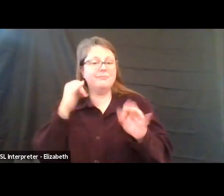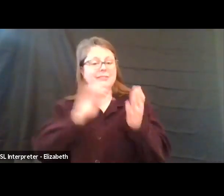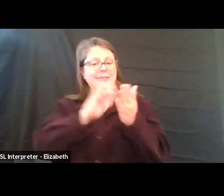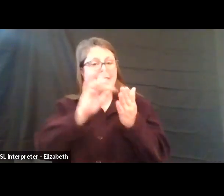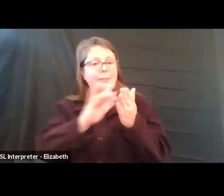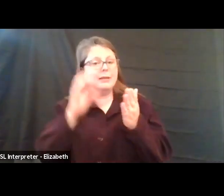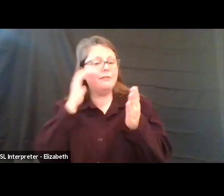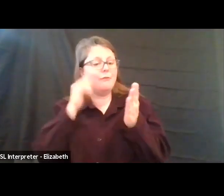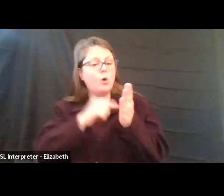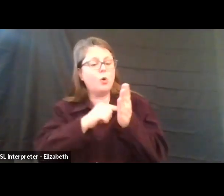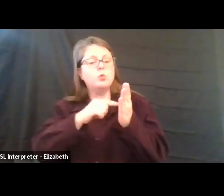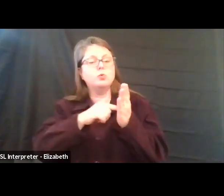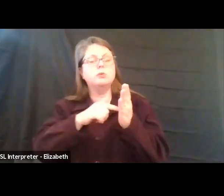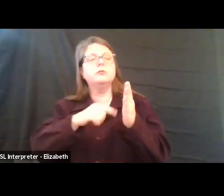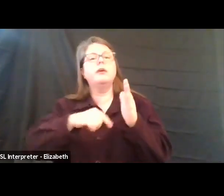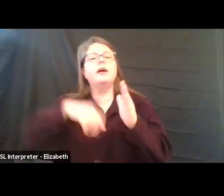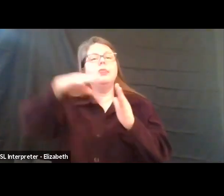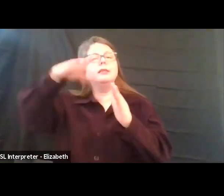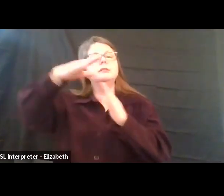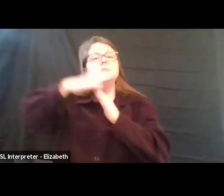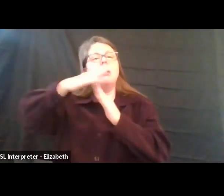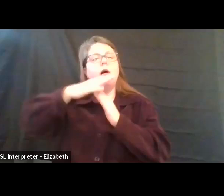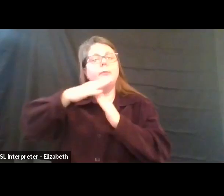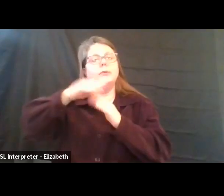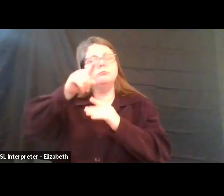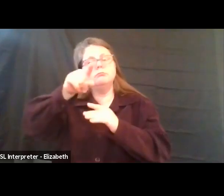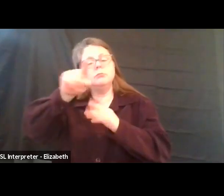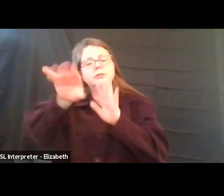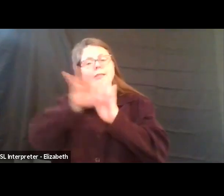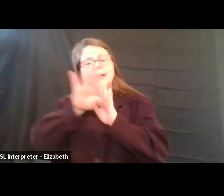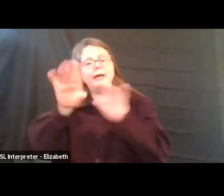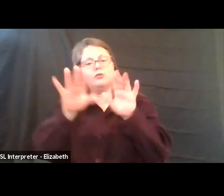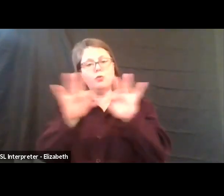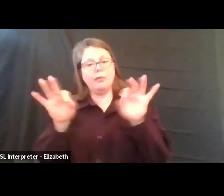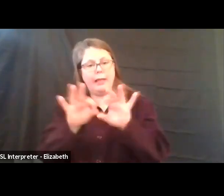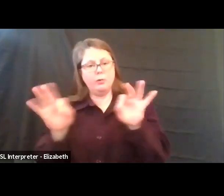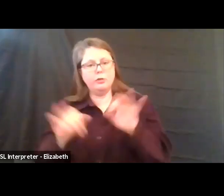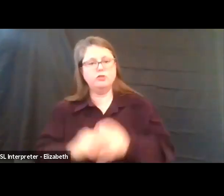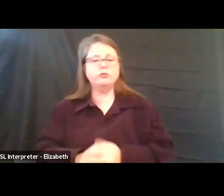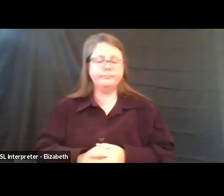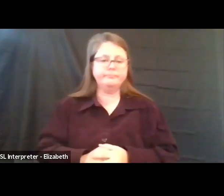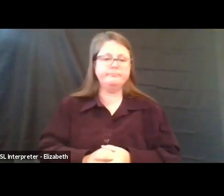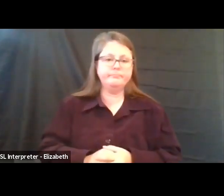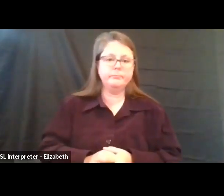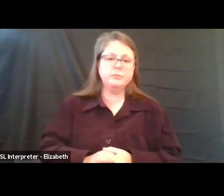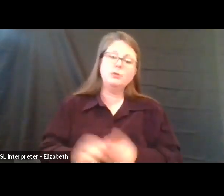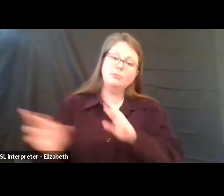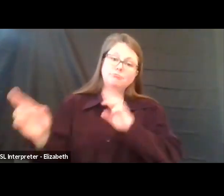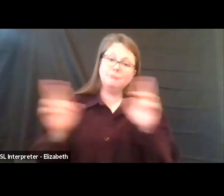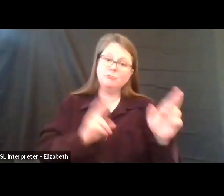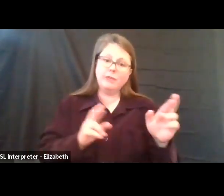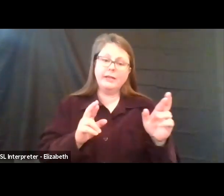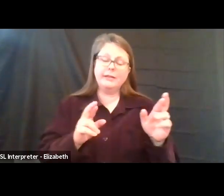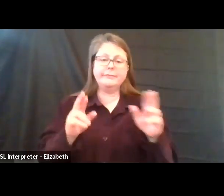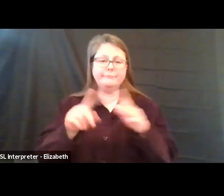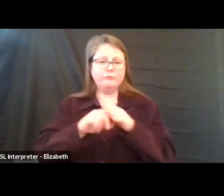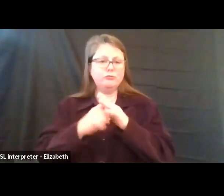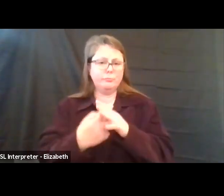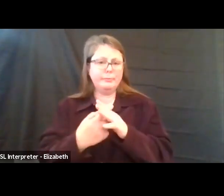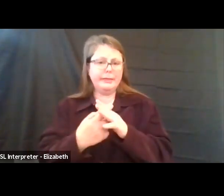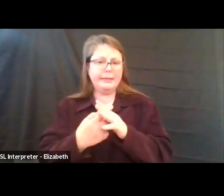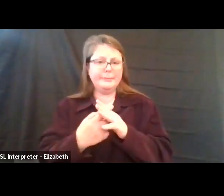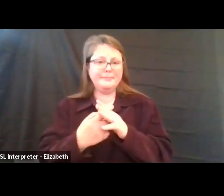And with that, I think we are ready to dive into tonight's content. The first question